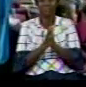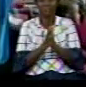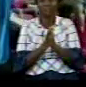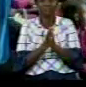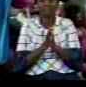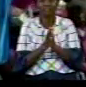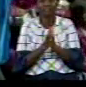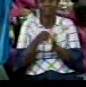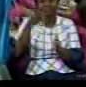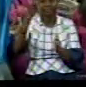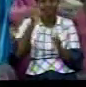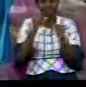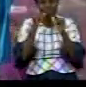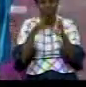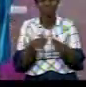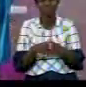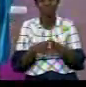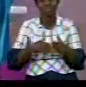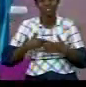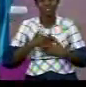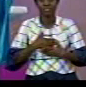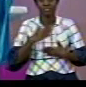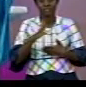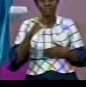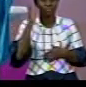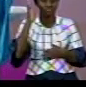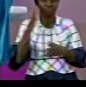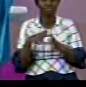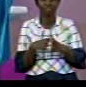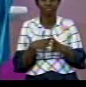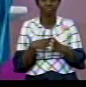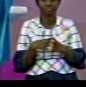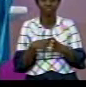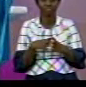god bless you brother enjoy your killing yes